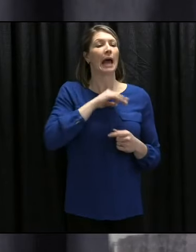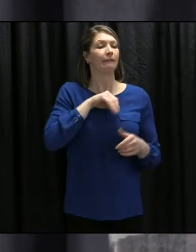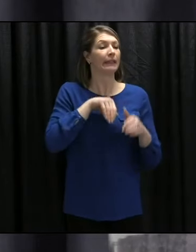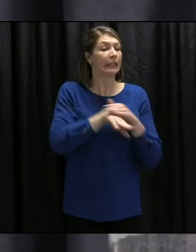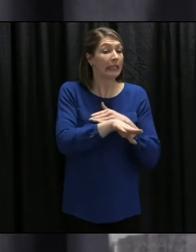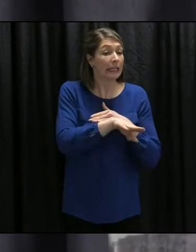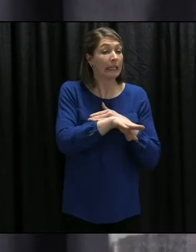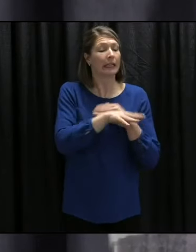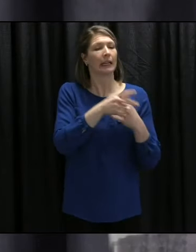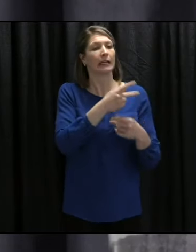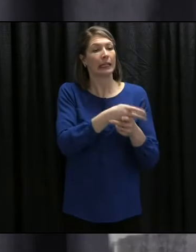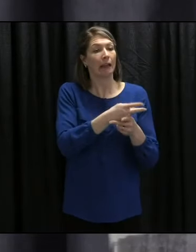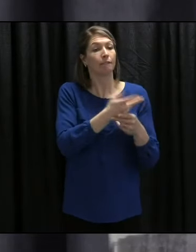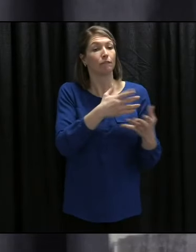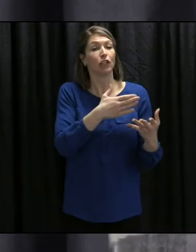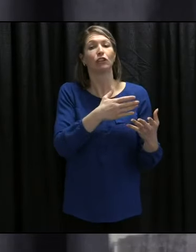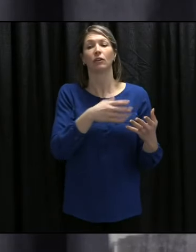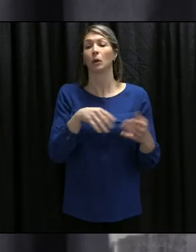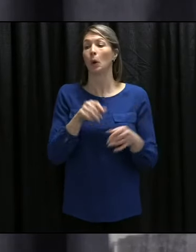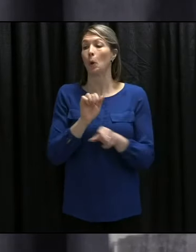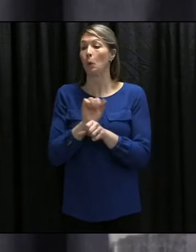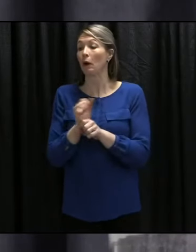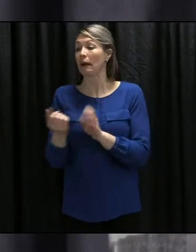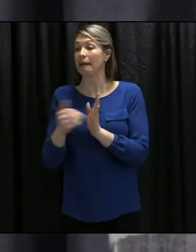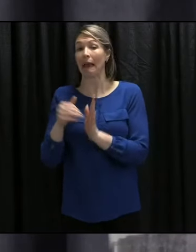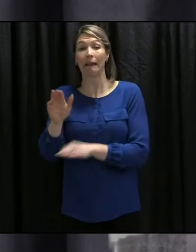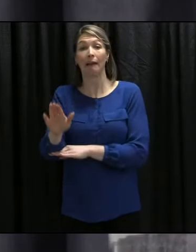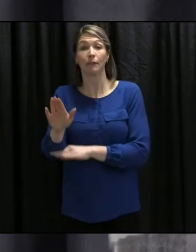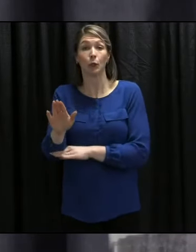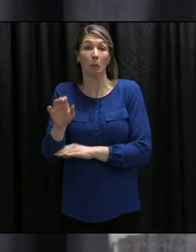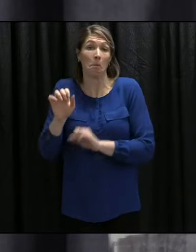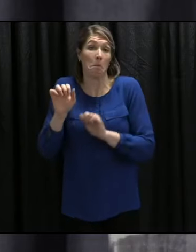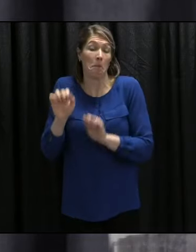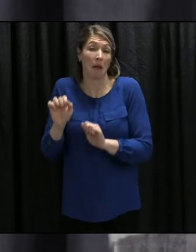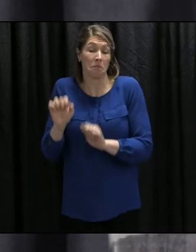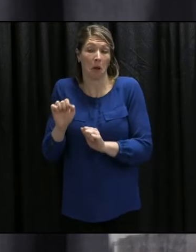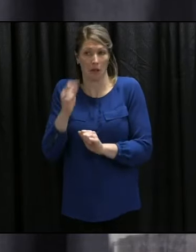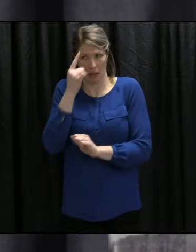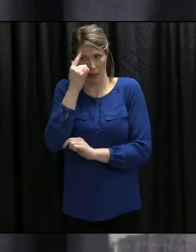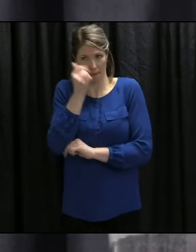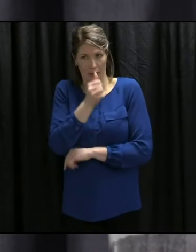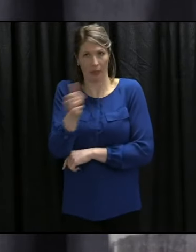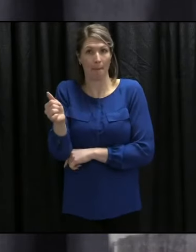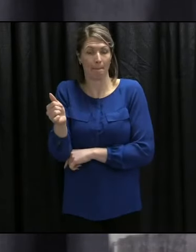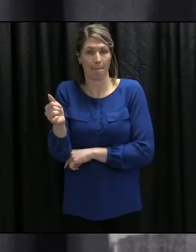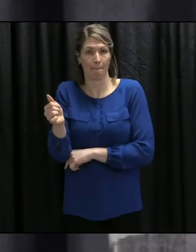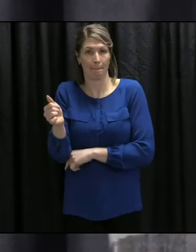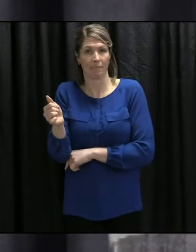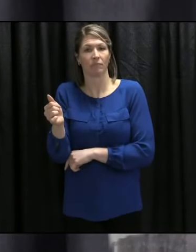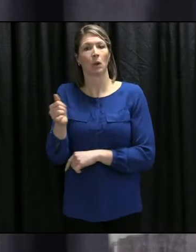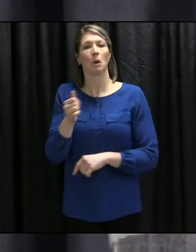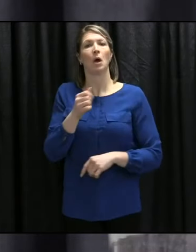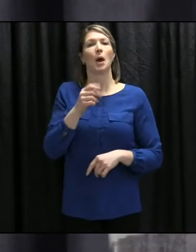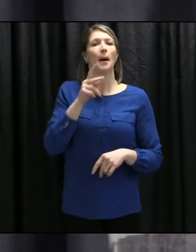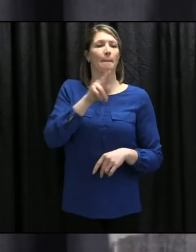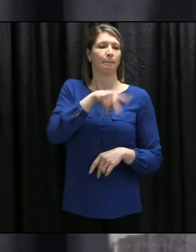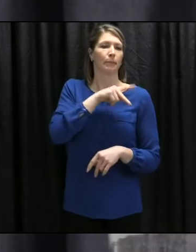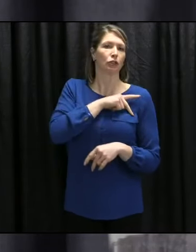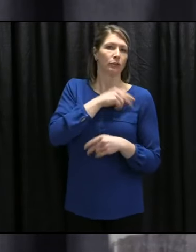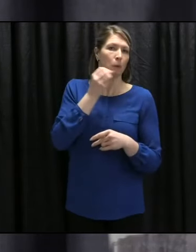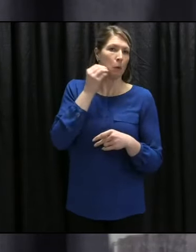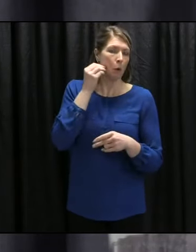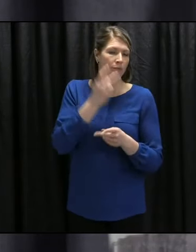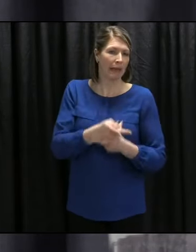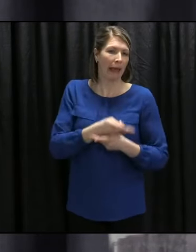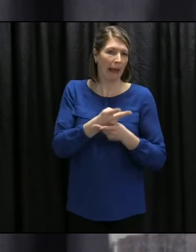that's one element. The home care agencies are easier to contact and easier to